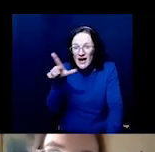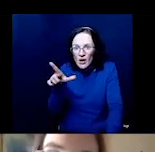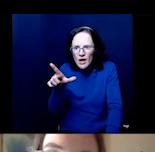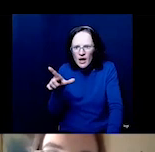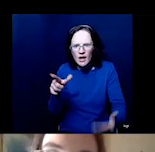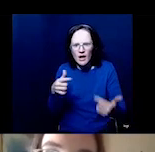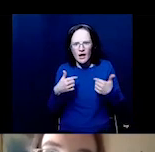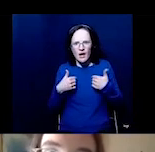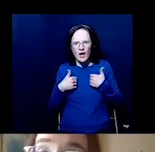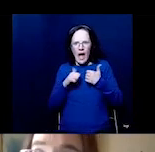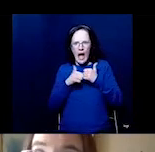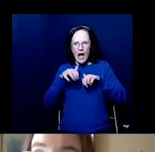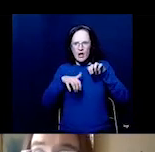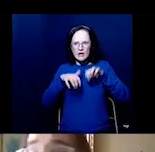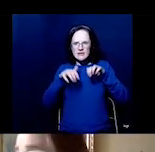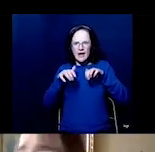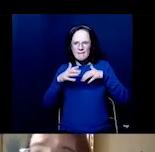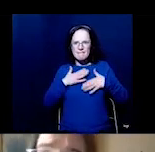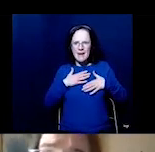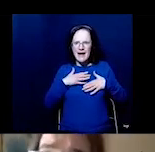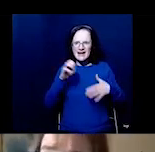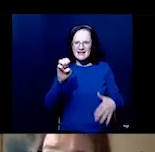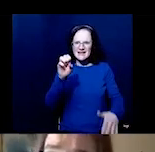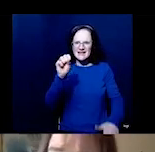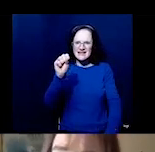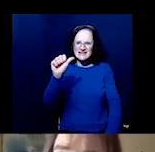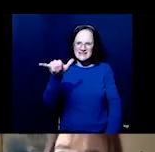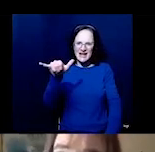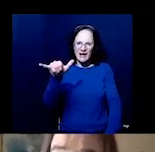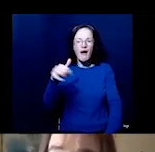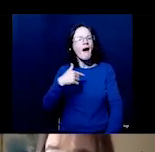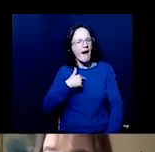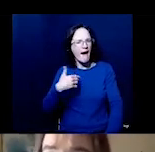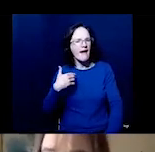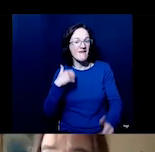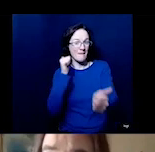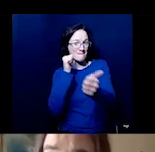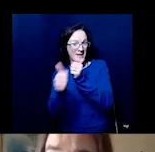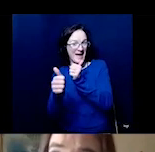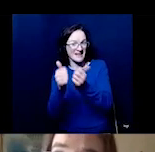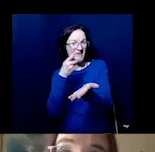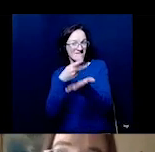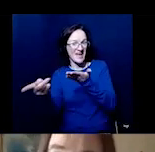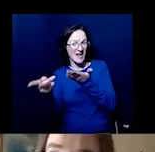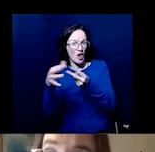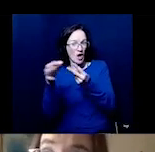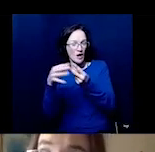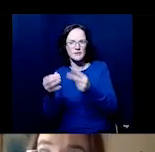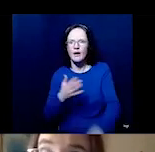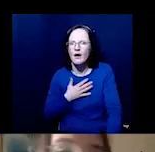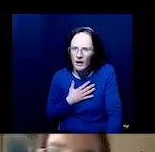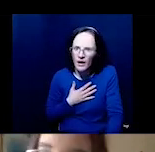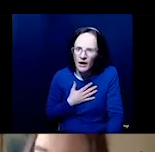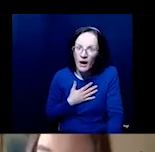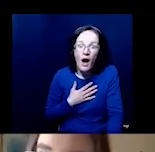so I just took the pass-fail option. At least you have the pass-fail option. That I'm so happy that at least we have that option at,